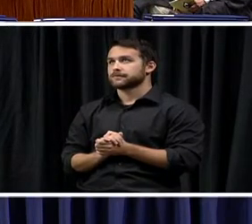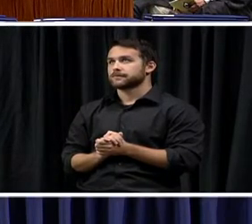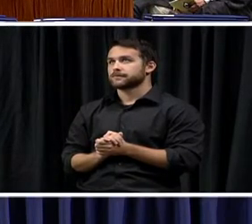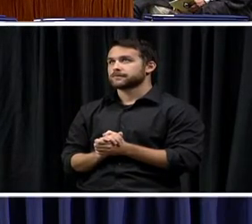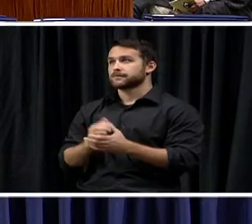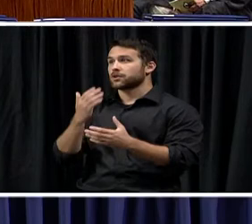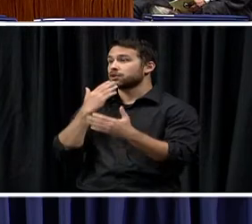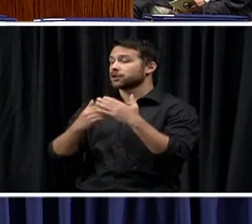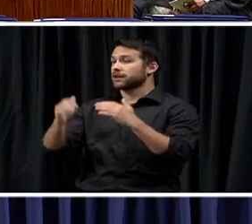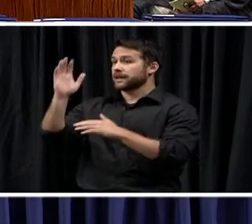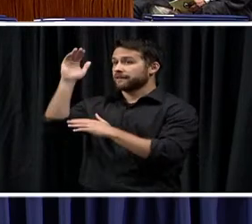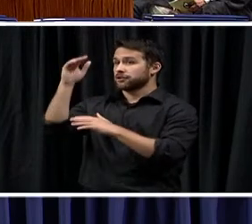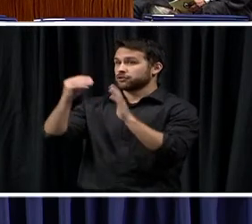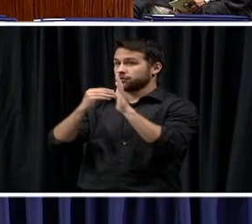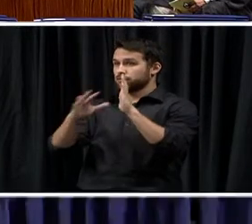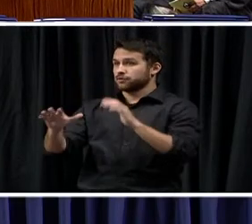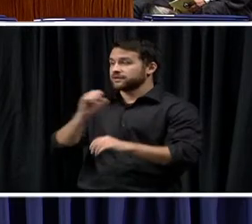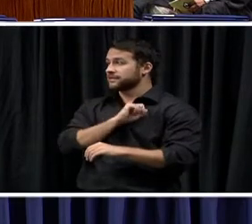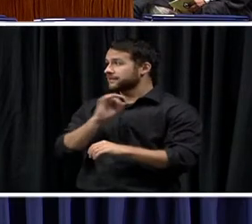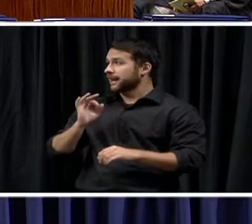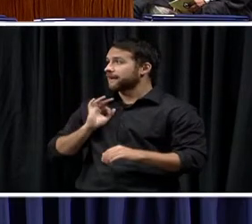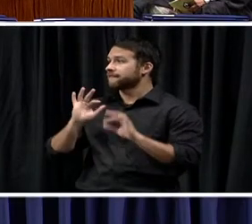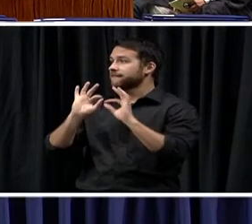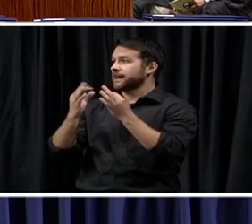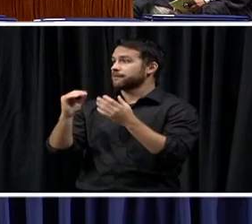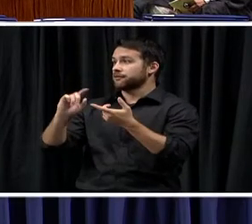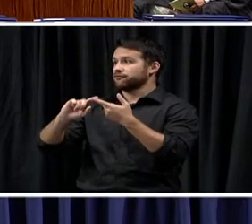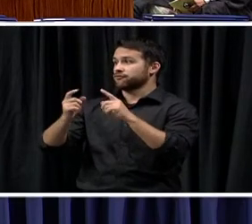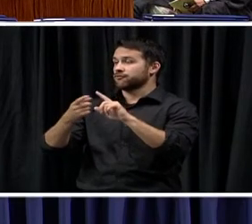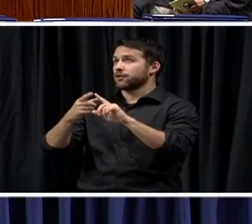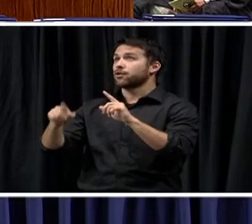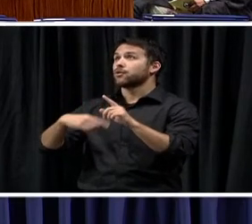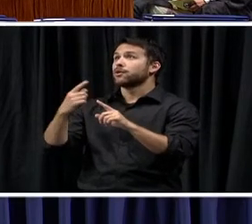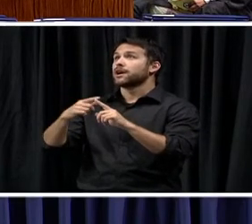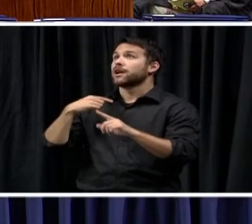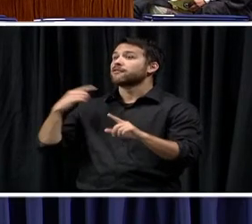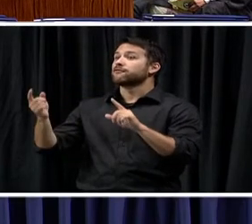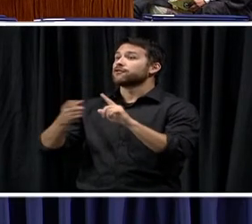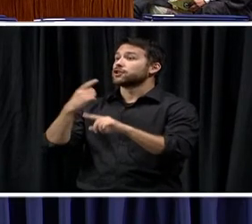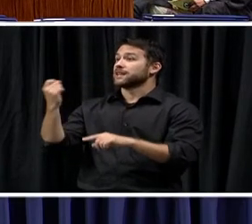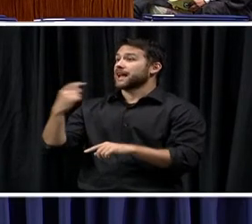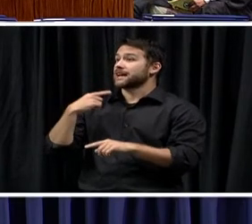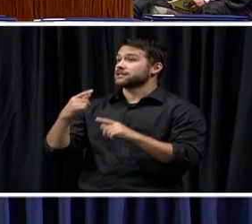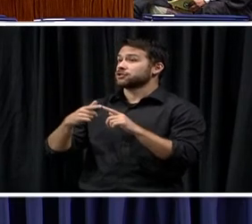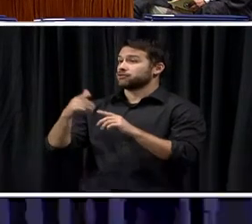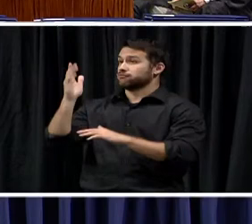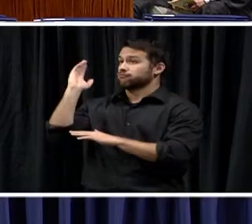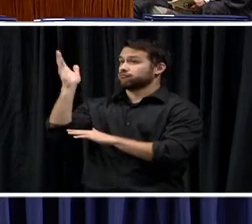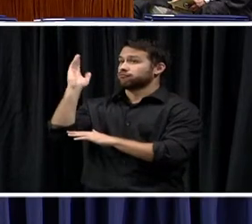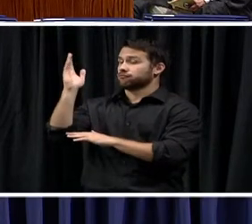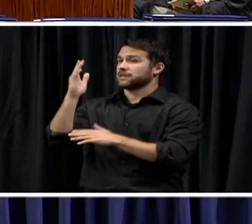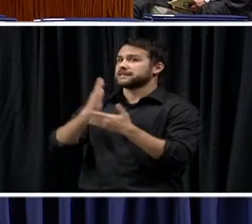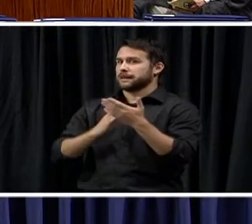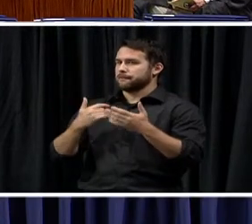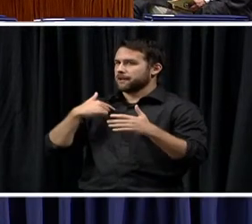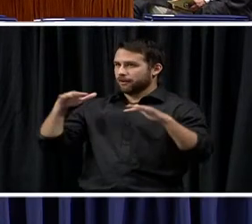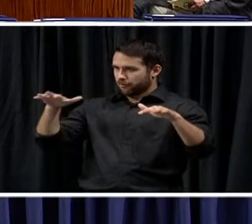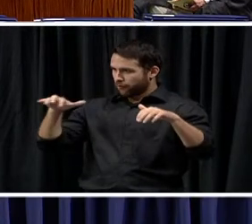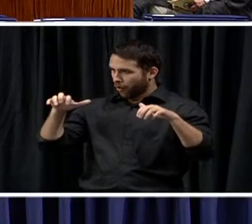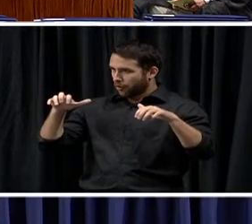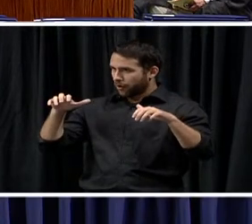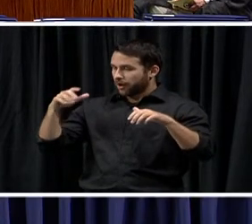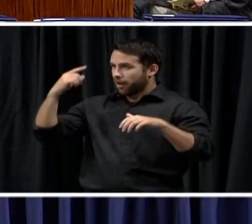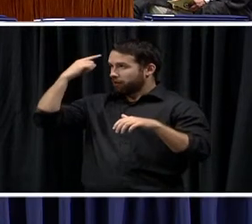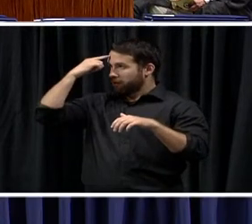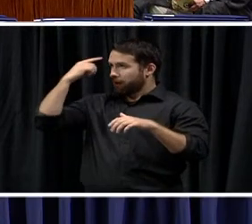Good afternoon, students, staff, family, and friends. When I was first asked to present this greeting, some part of me froze. The thought